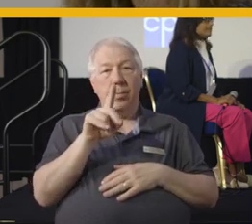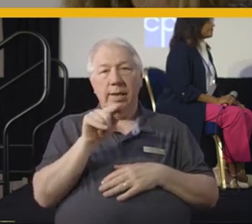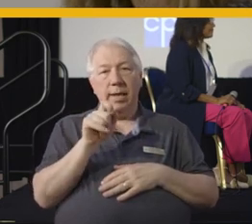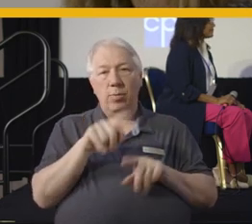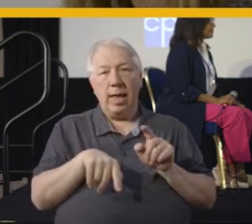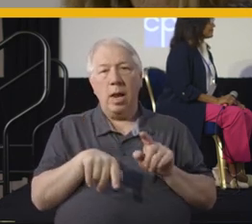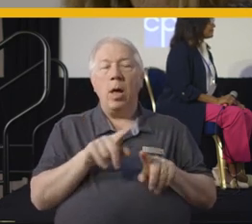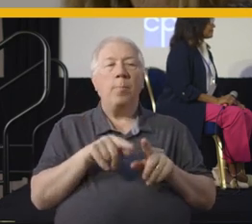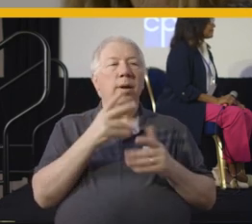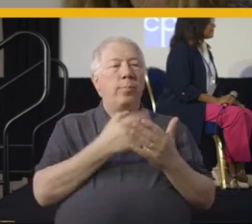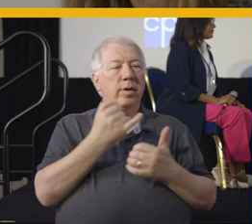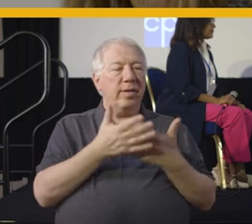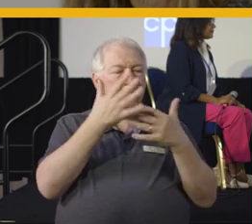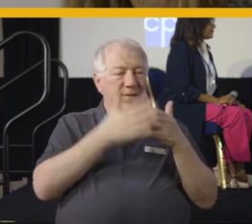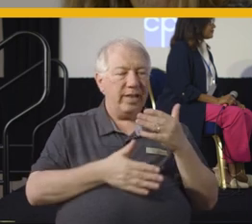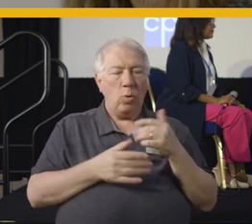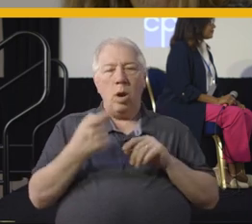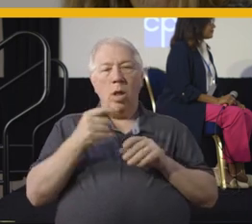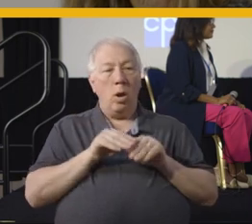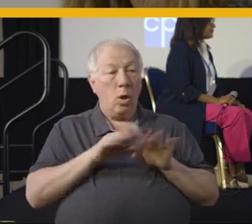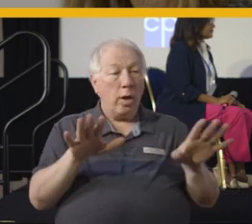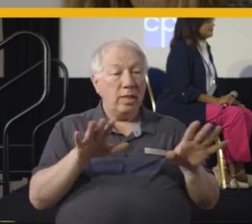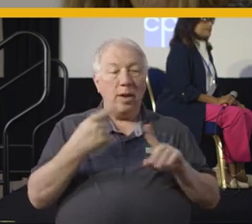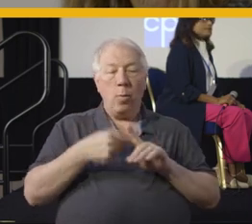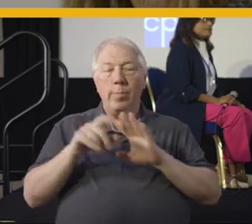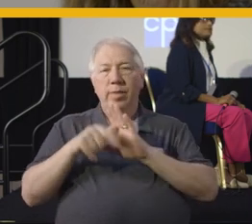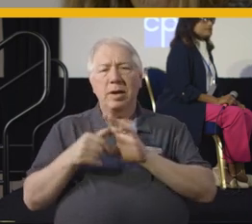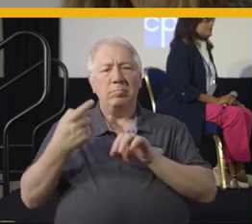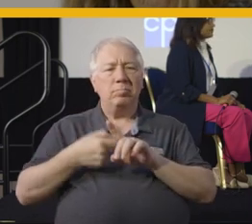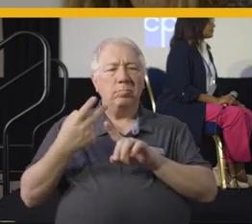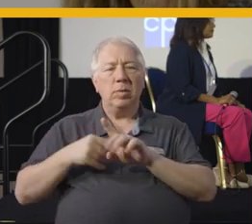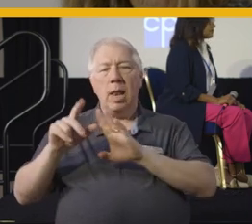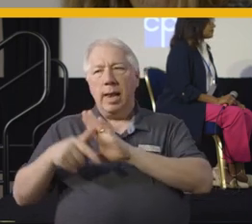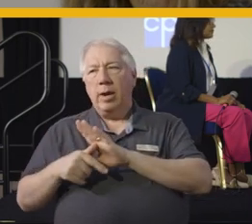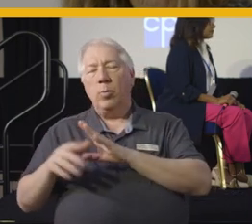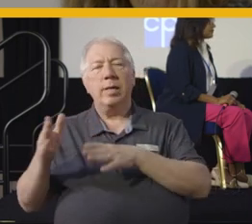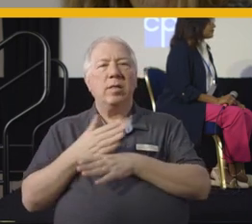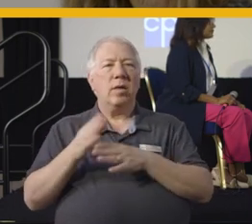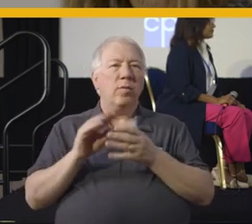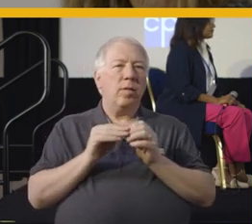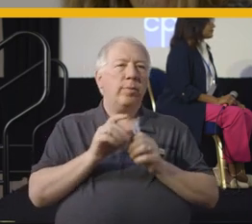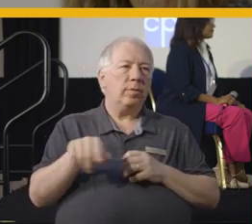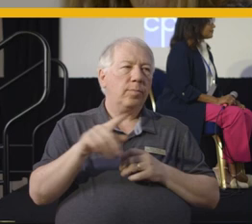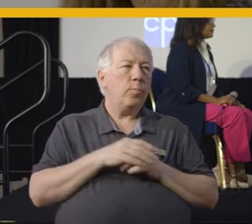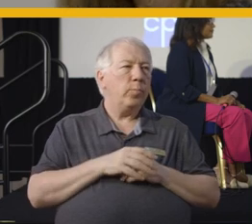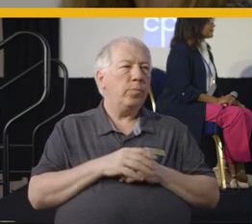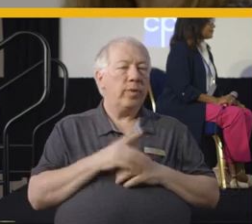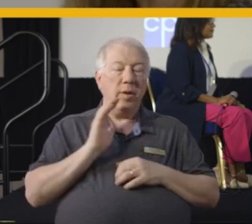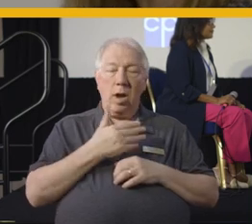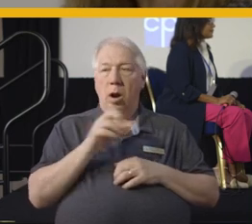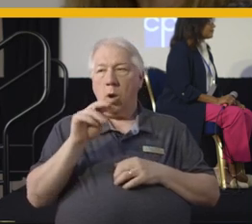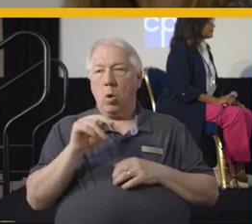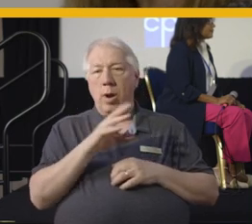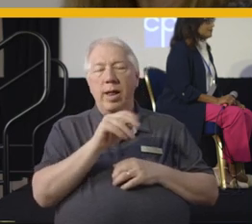But certainly at the end of a project or sort of a month after launch or a few months after launch, we always are able to share those numbers. For our owned platforms